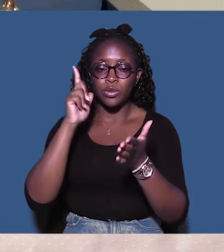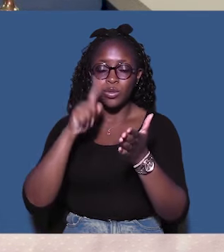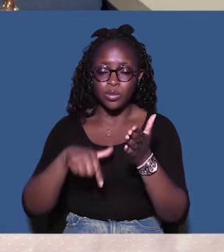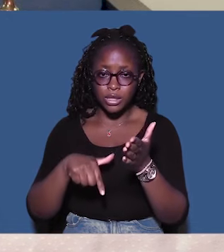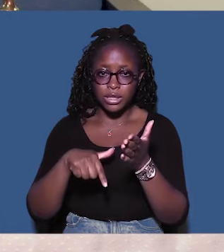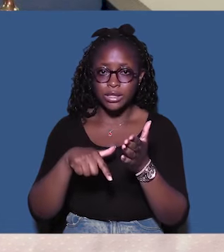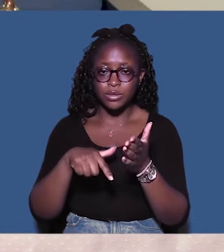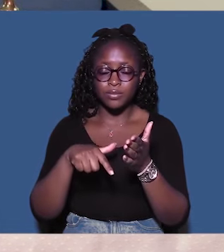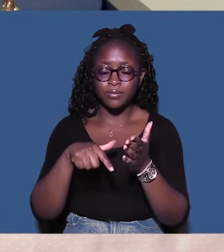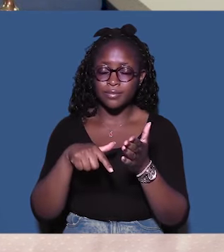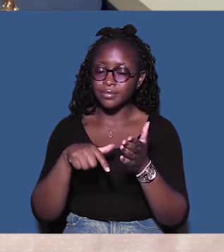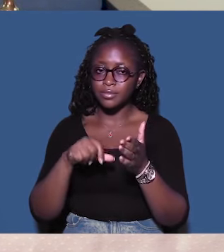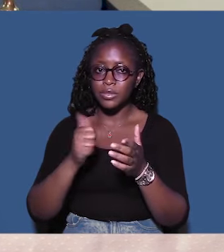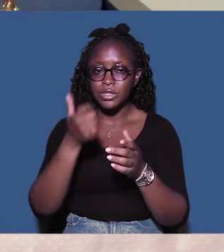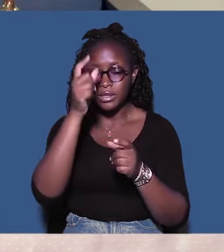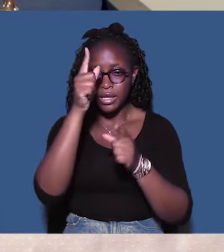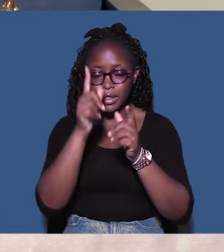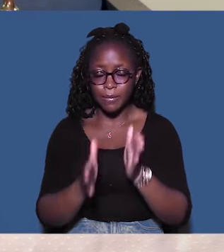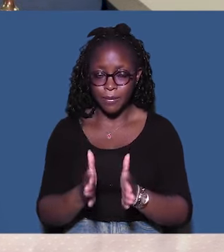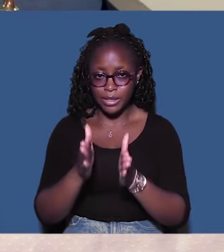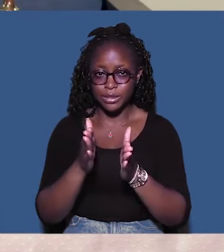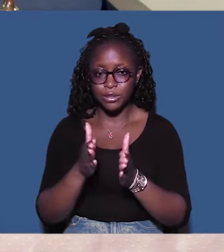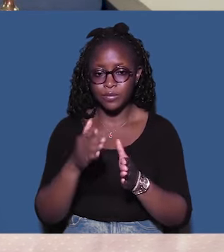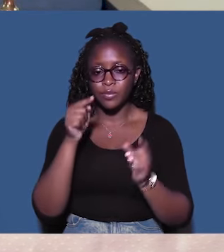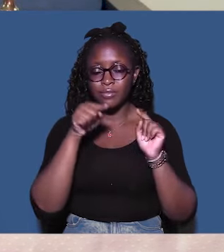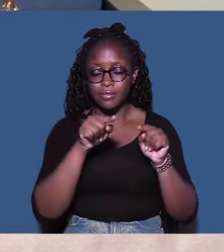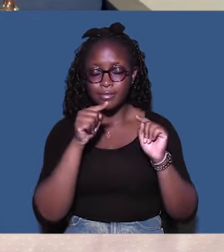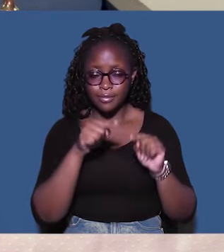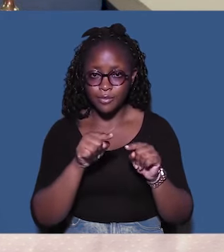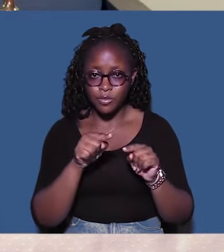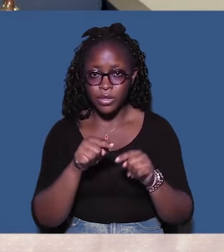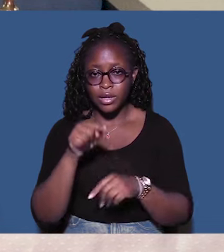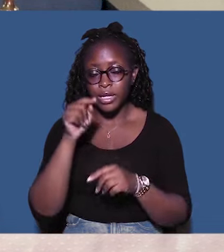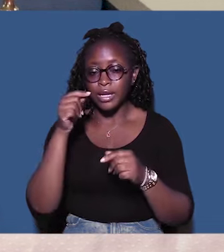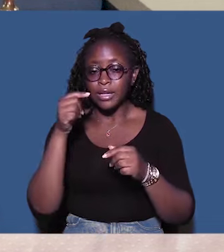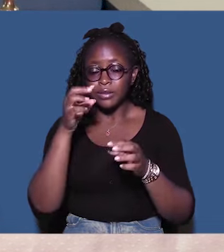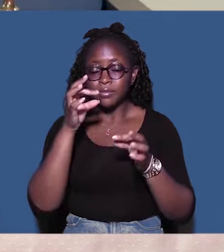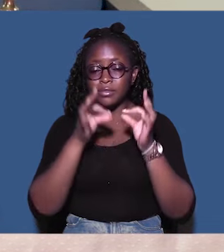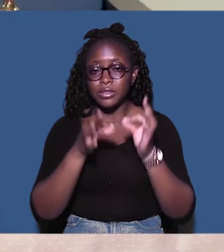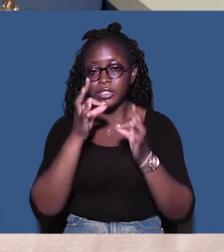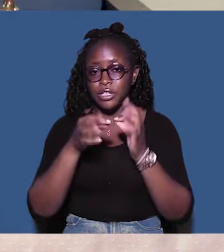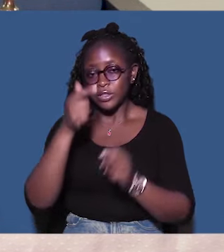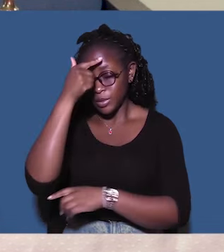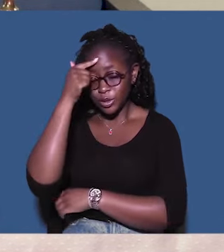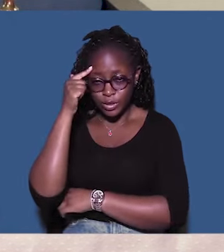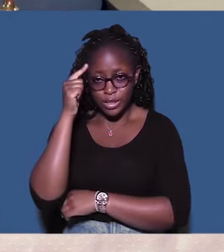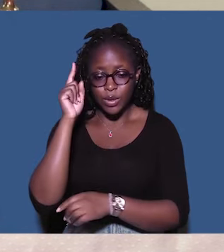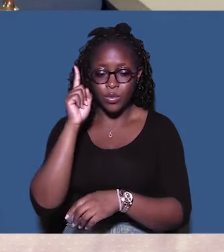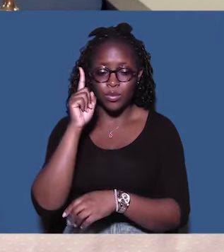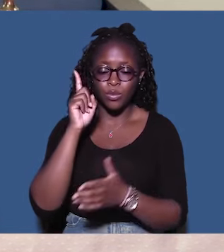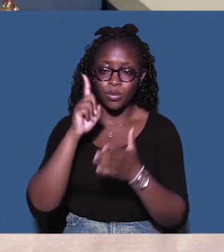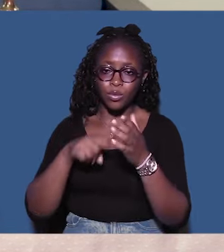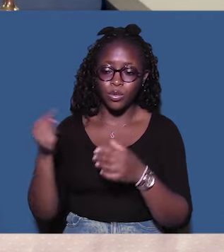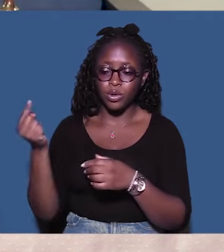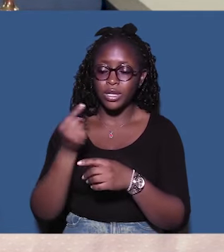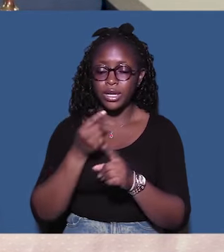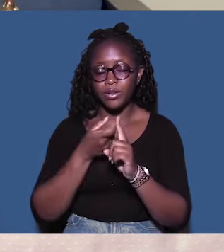they eat, because their eating is not from faith, and everything that does not come from faith is